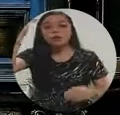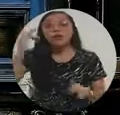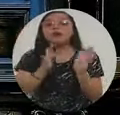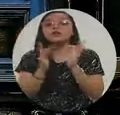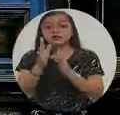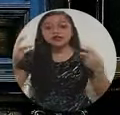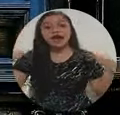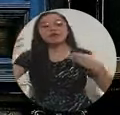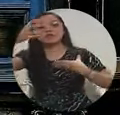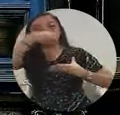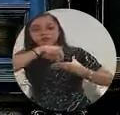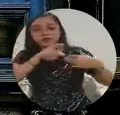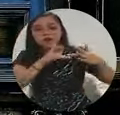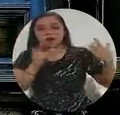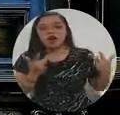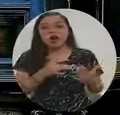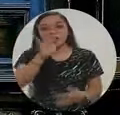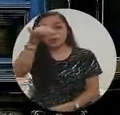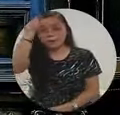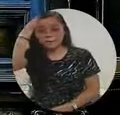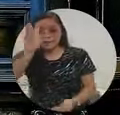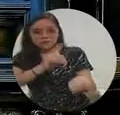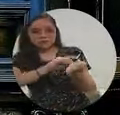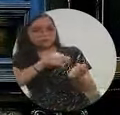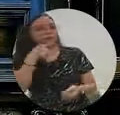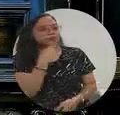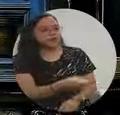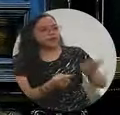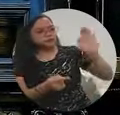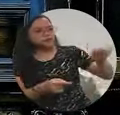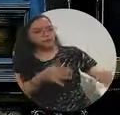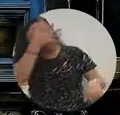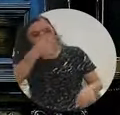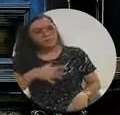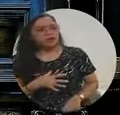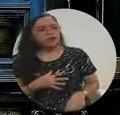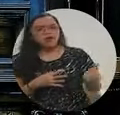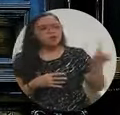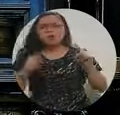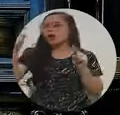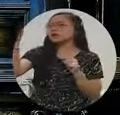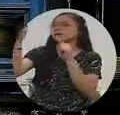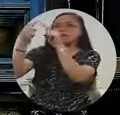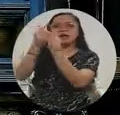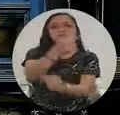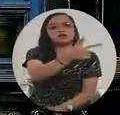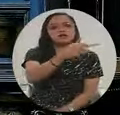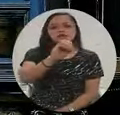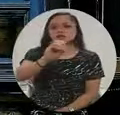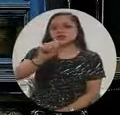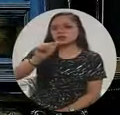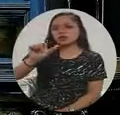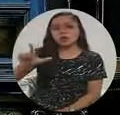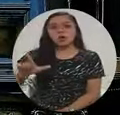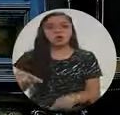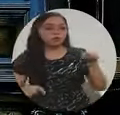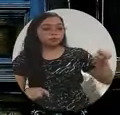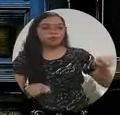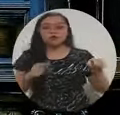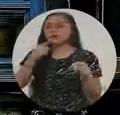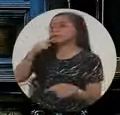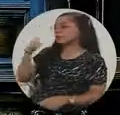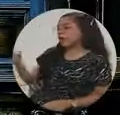because Jesus Christ is in their heart. I said, Brother Rex, what is your goal? He says, my goal is to help people